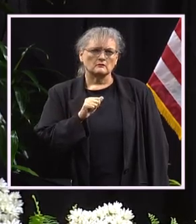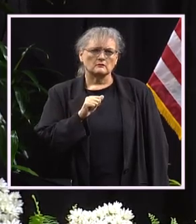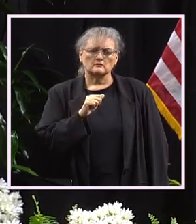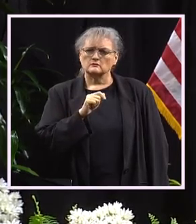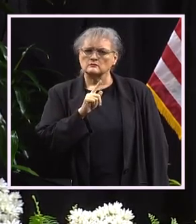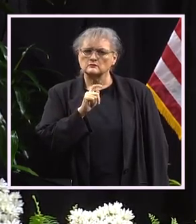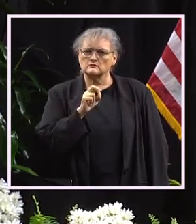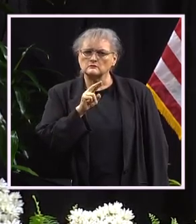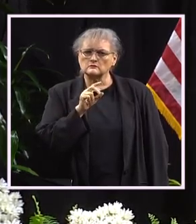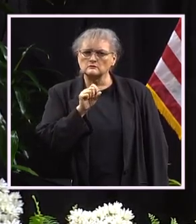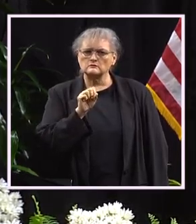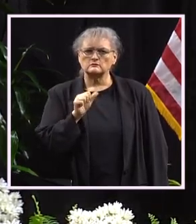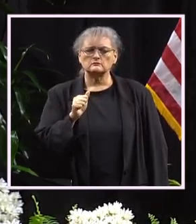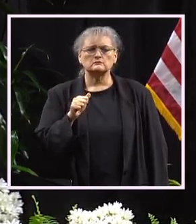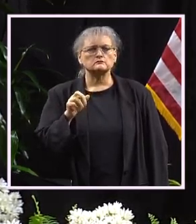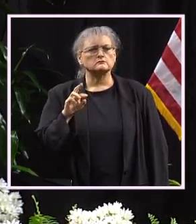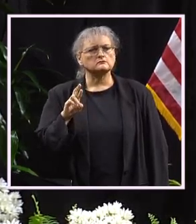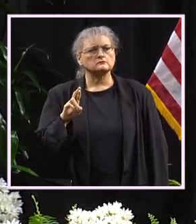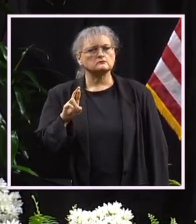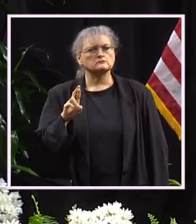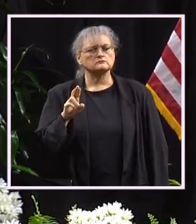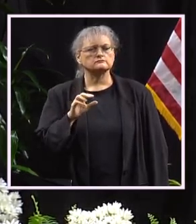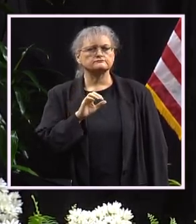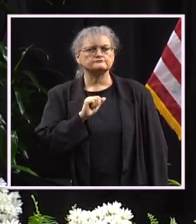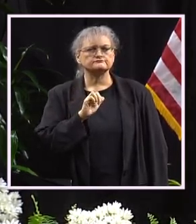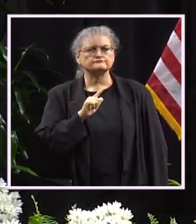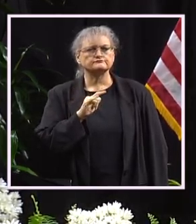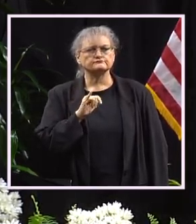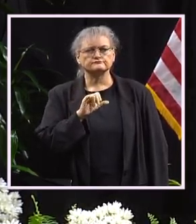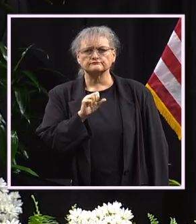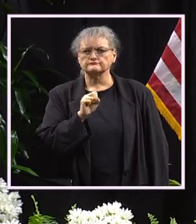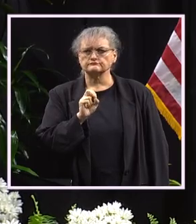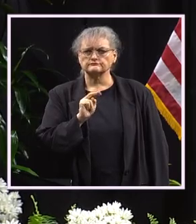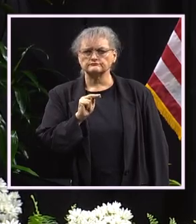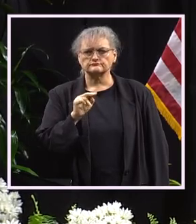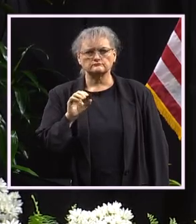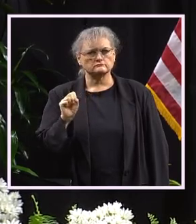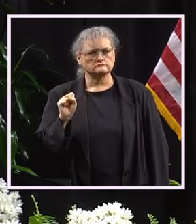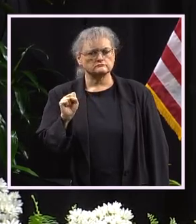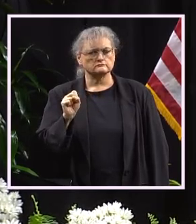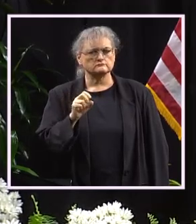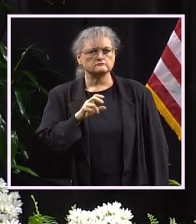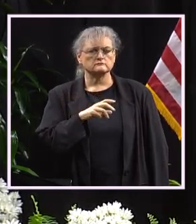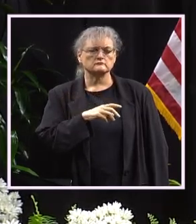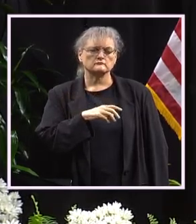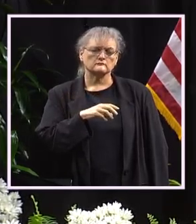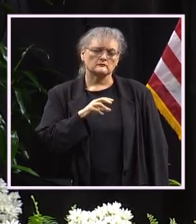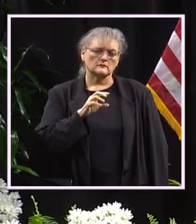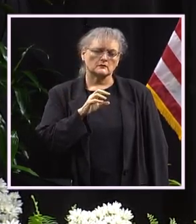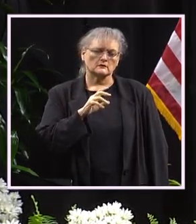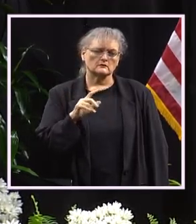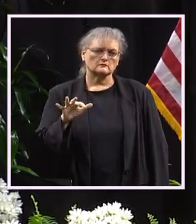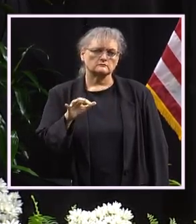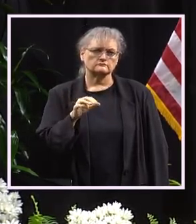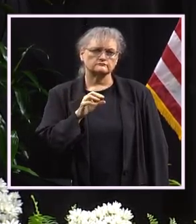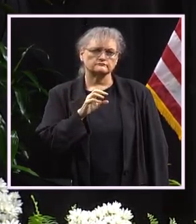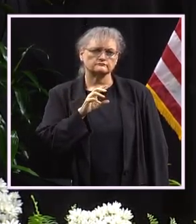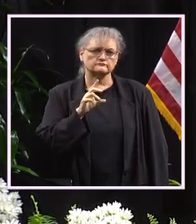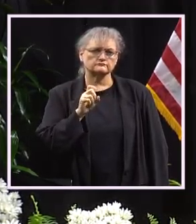Teresa J. Rodriguez. Allison Michelle Salinas. Francisco Javier Gonzalez Jr.